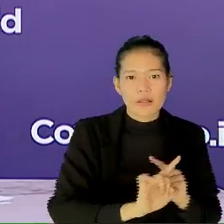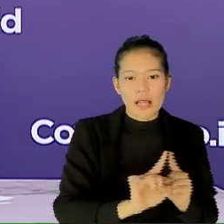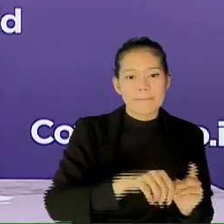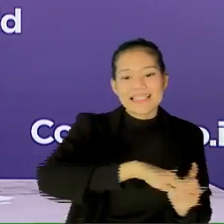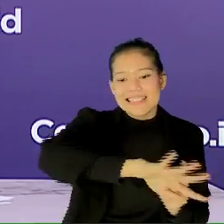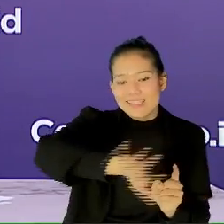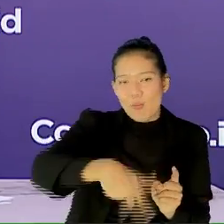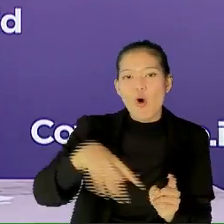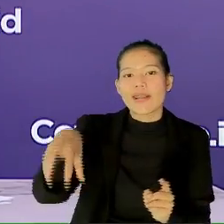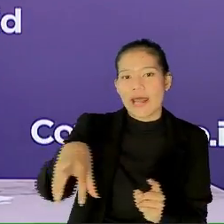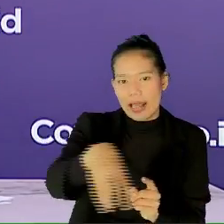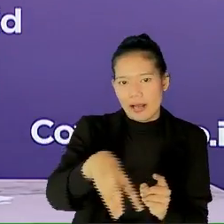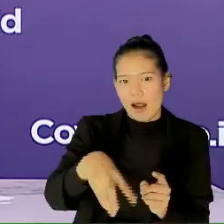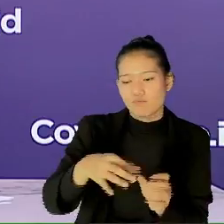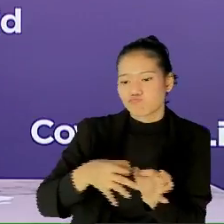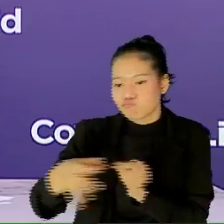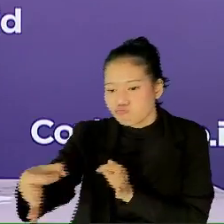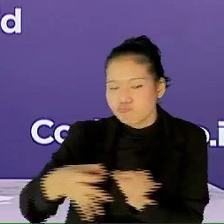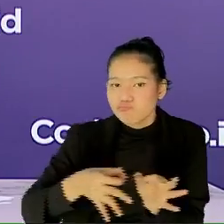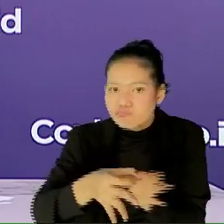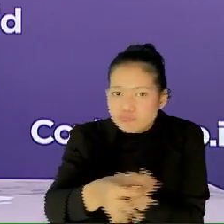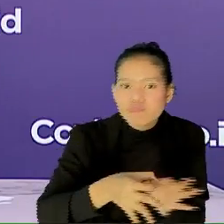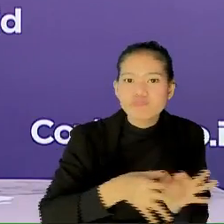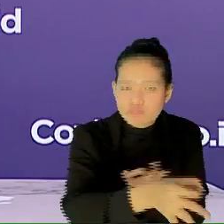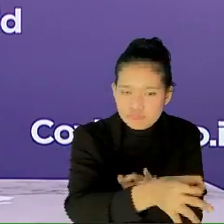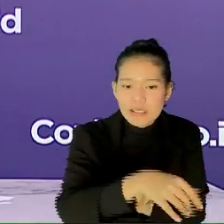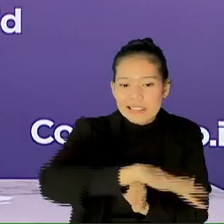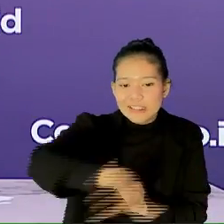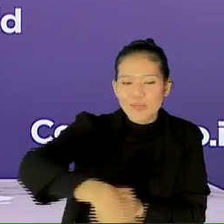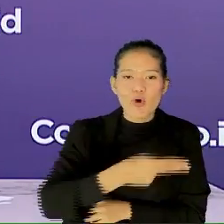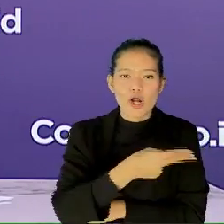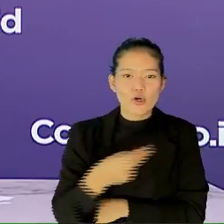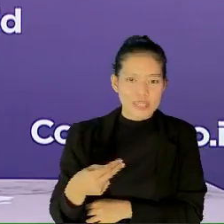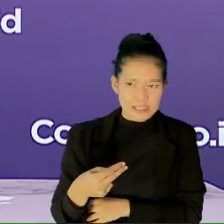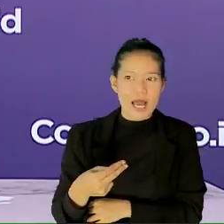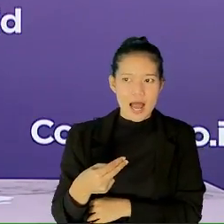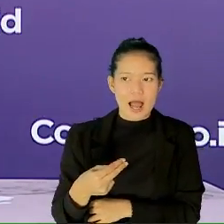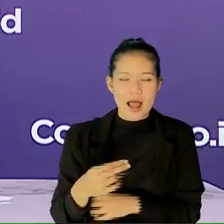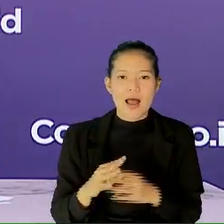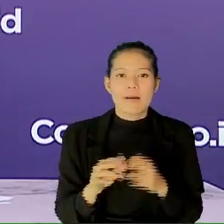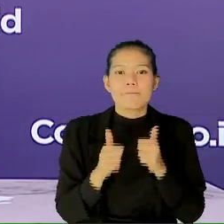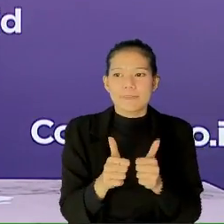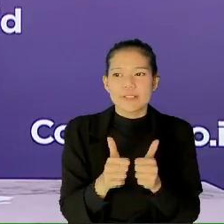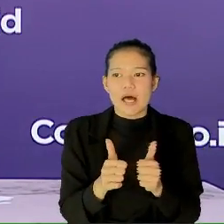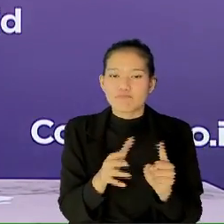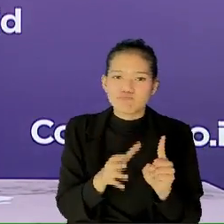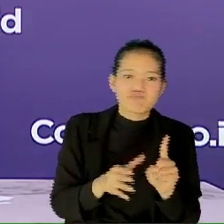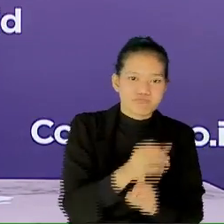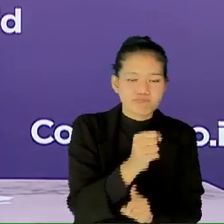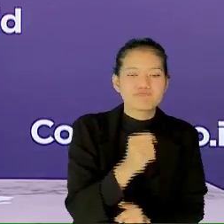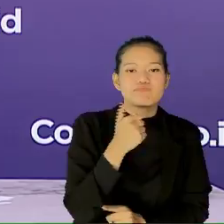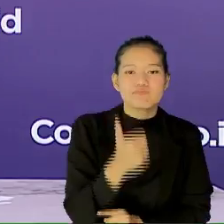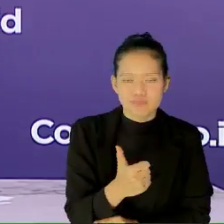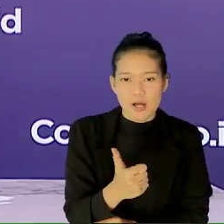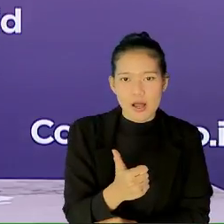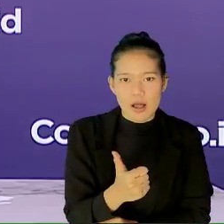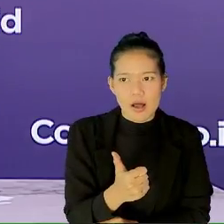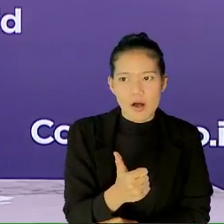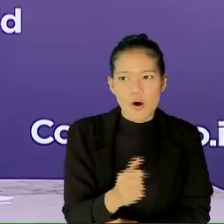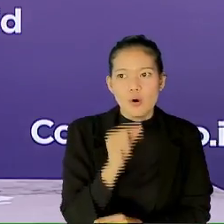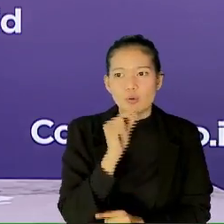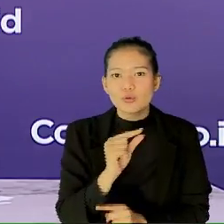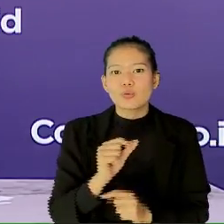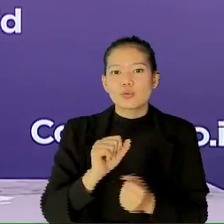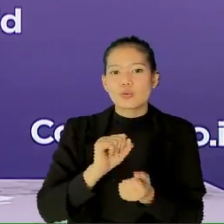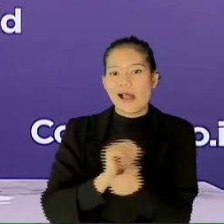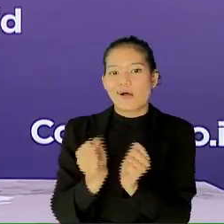sure that all other regions in Indonesia also meeting that the targets. The